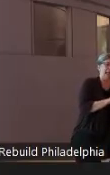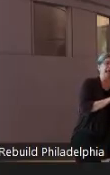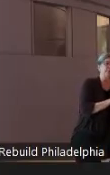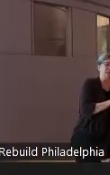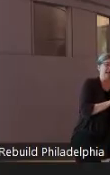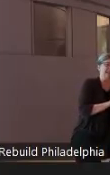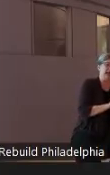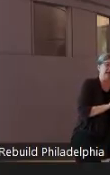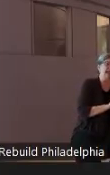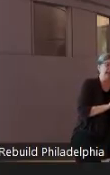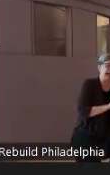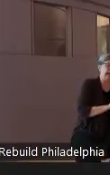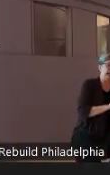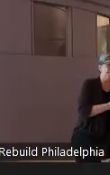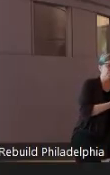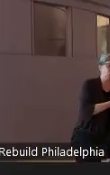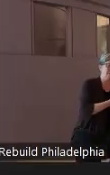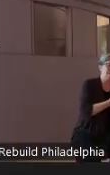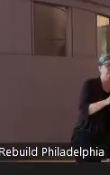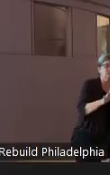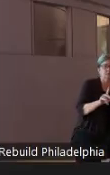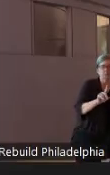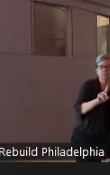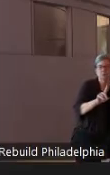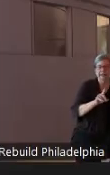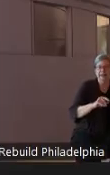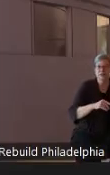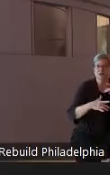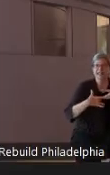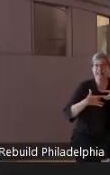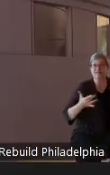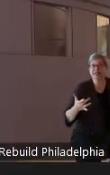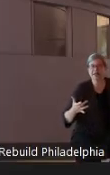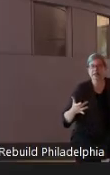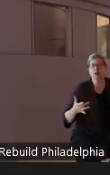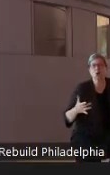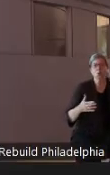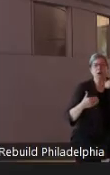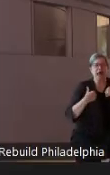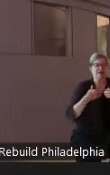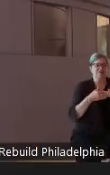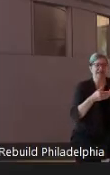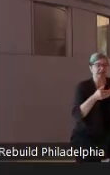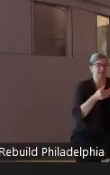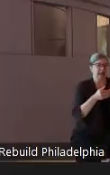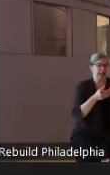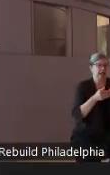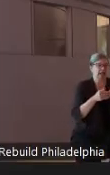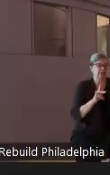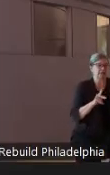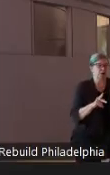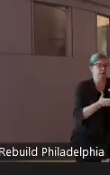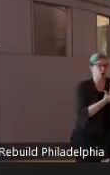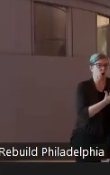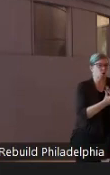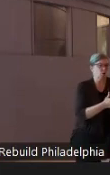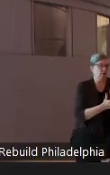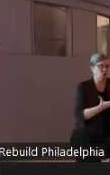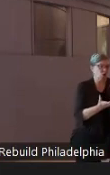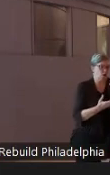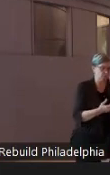idea there is that if there is an event, and it'll allow for flexibility for people to park where they want